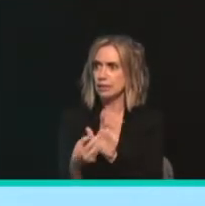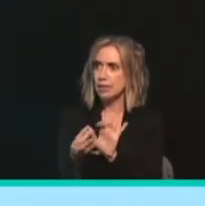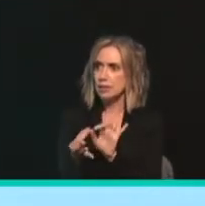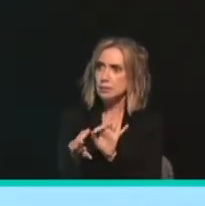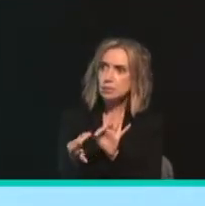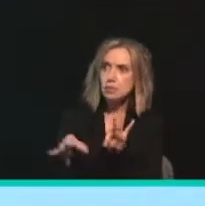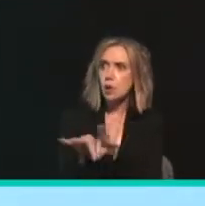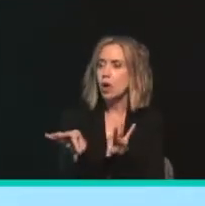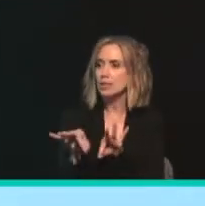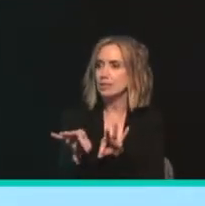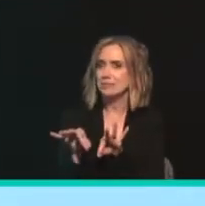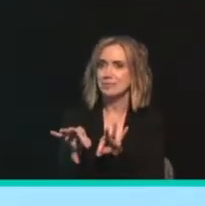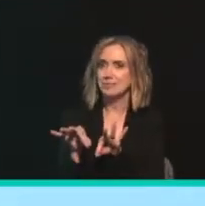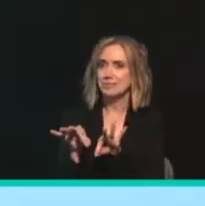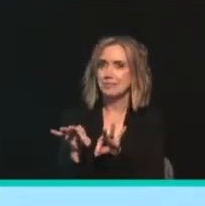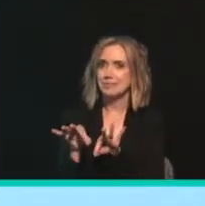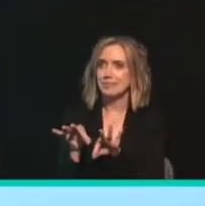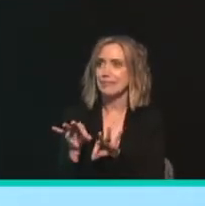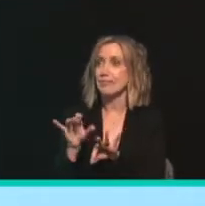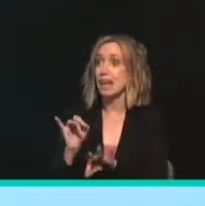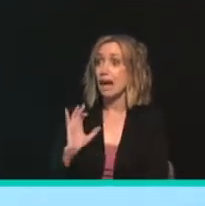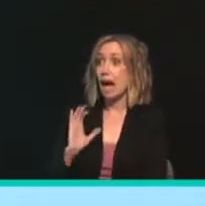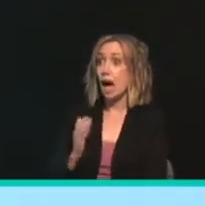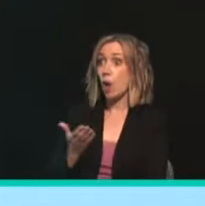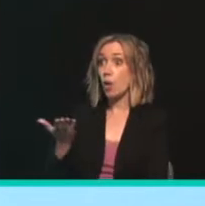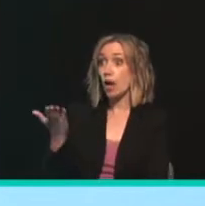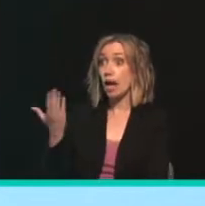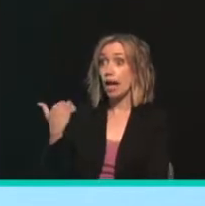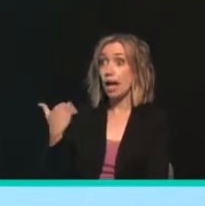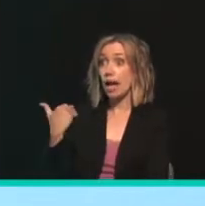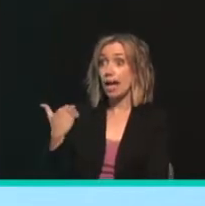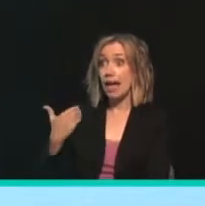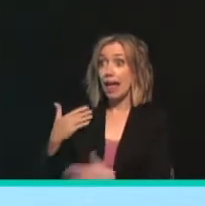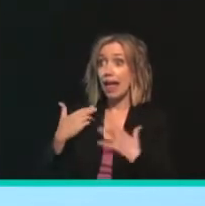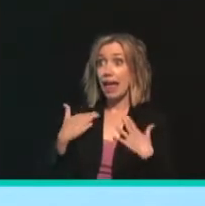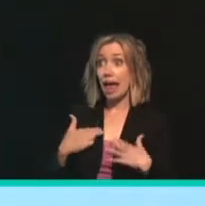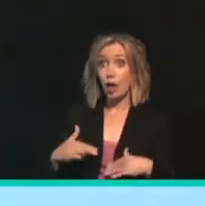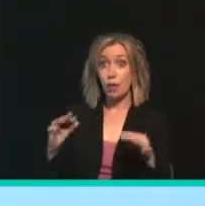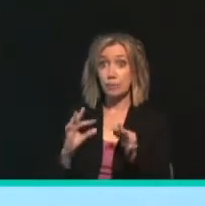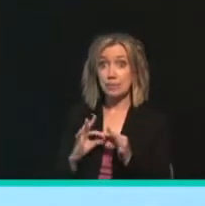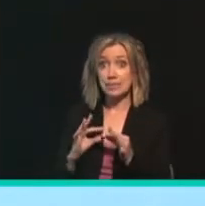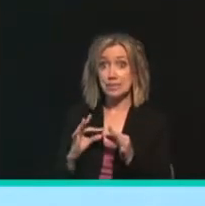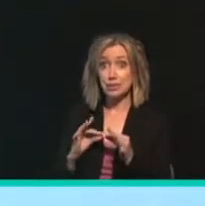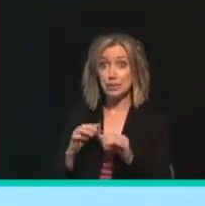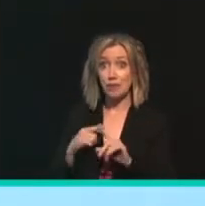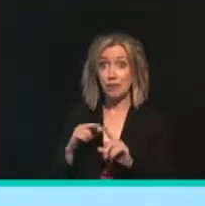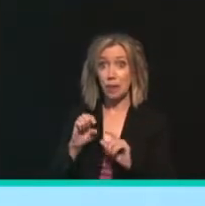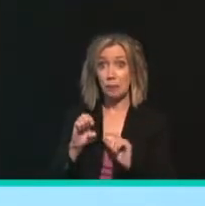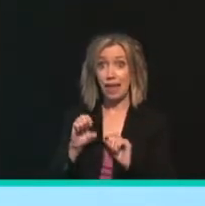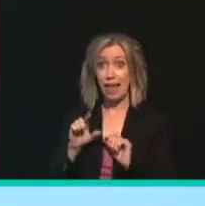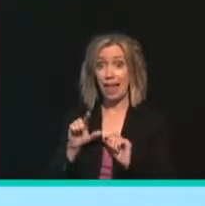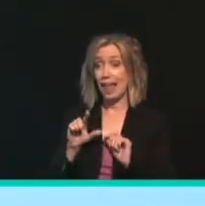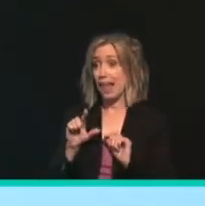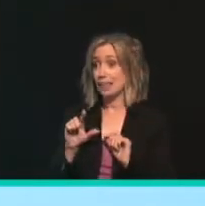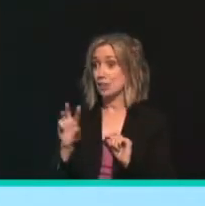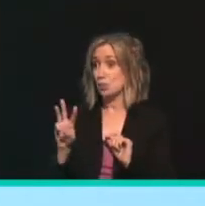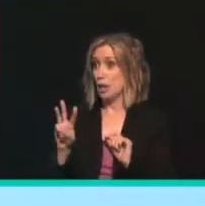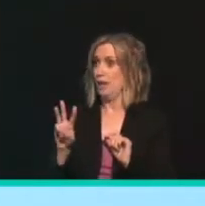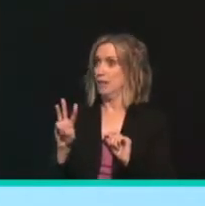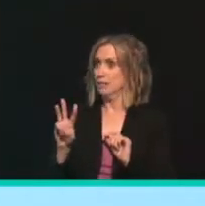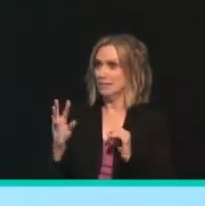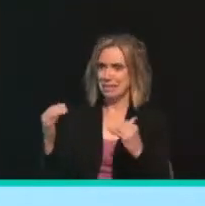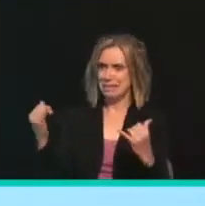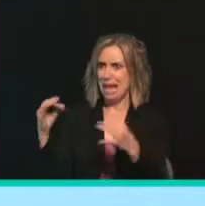of the historic health message that we have had, and that also illustrates multiple